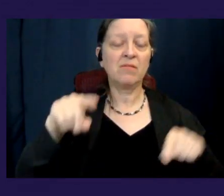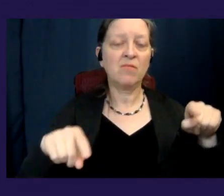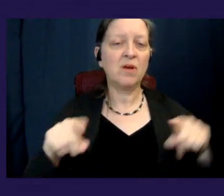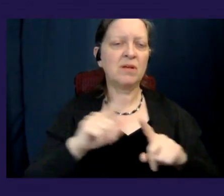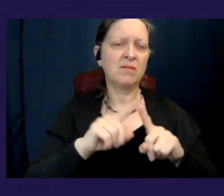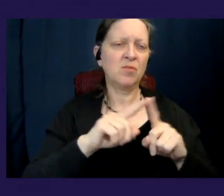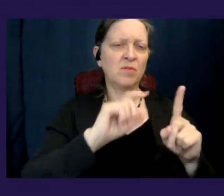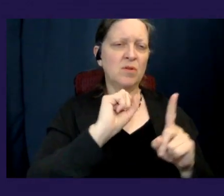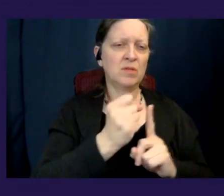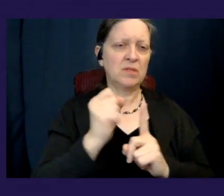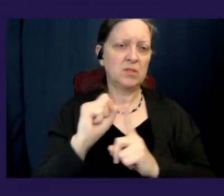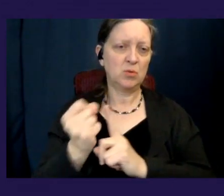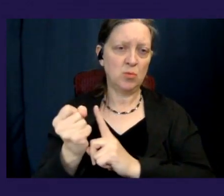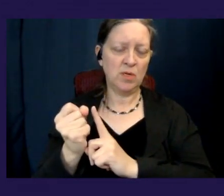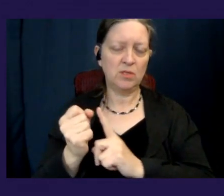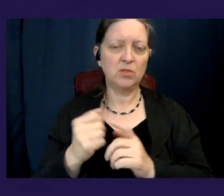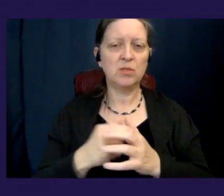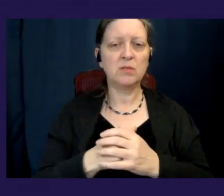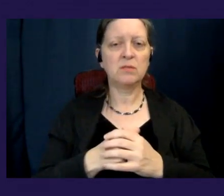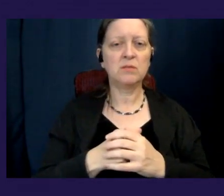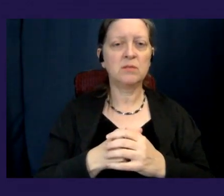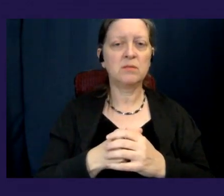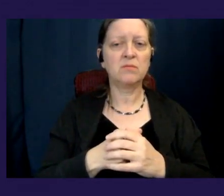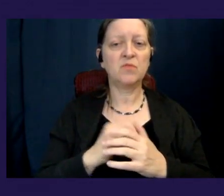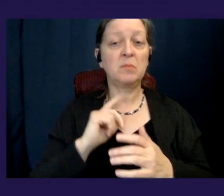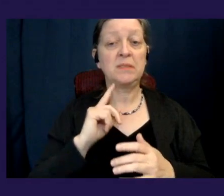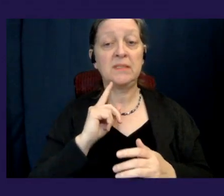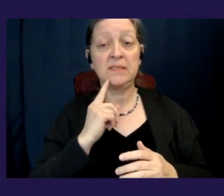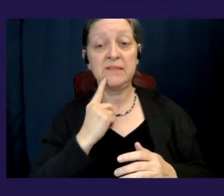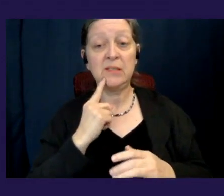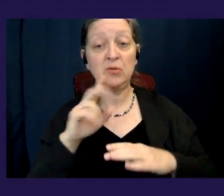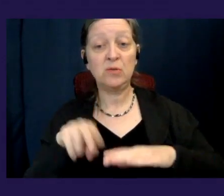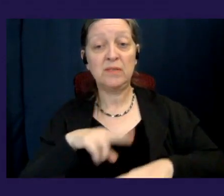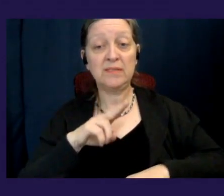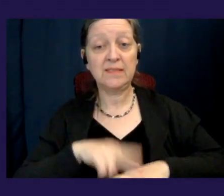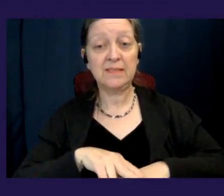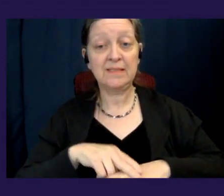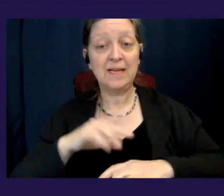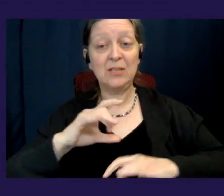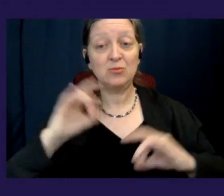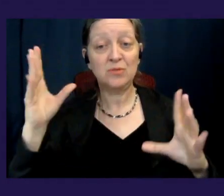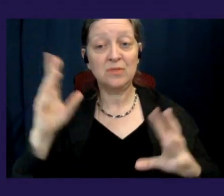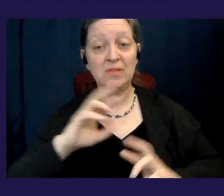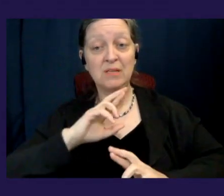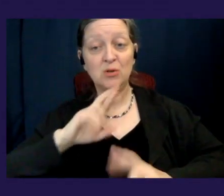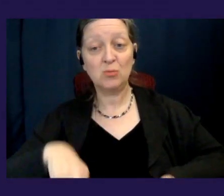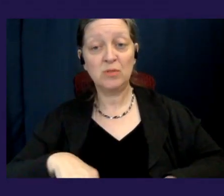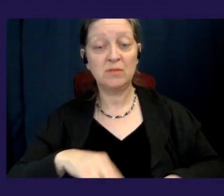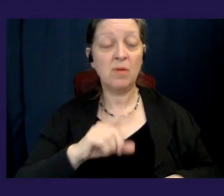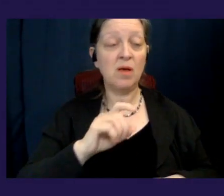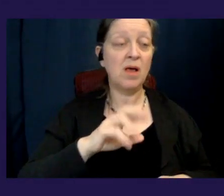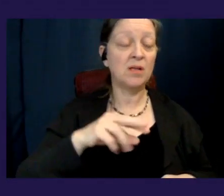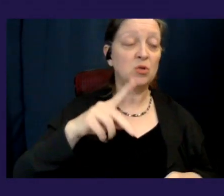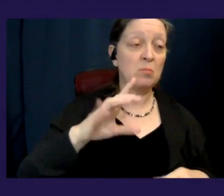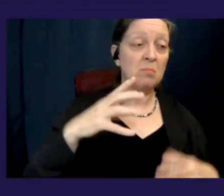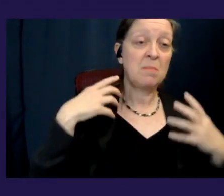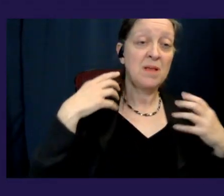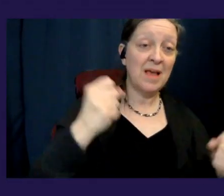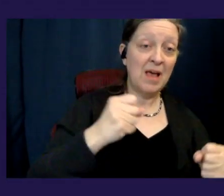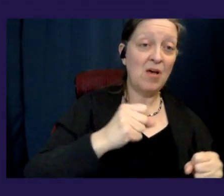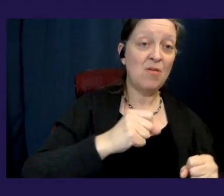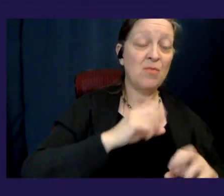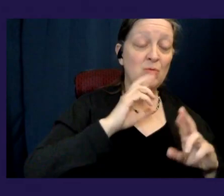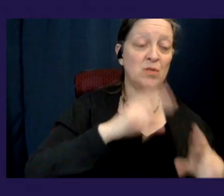scenarios, from major public health or natural disaster response to all the way to violence